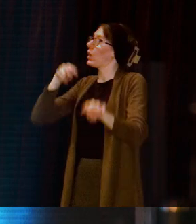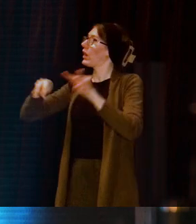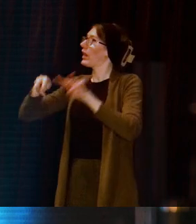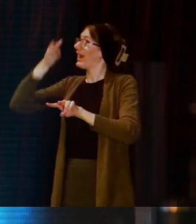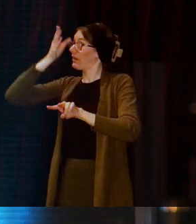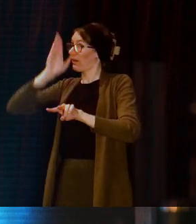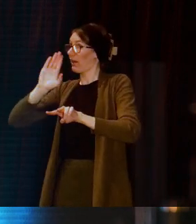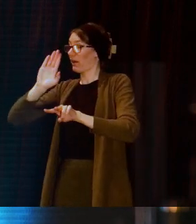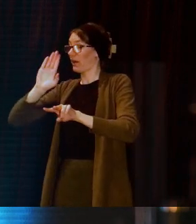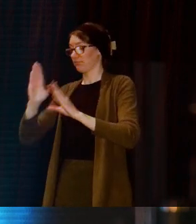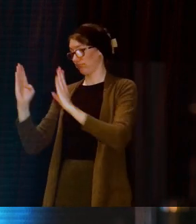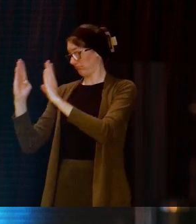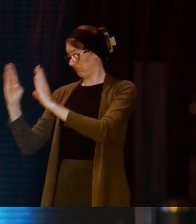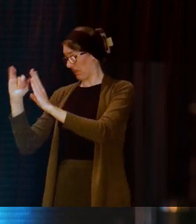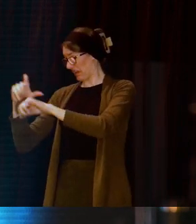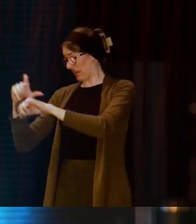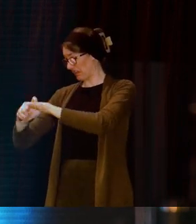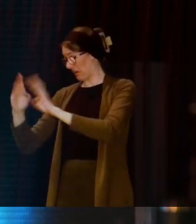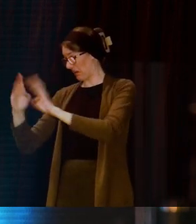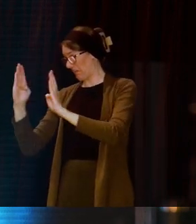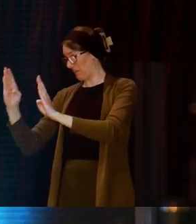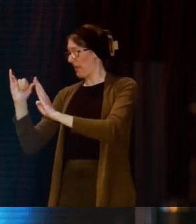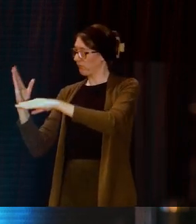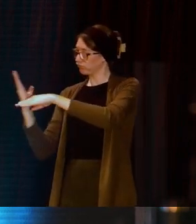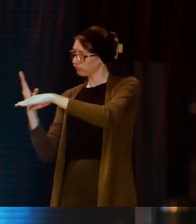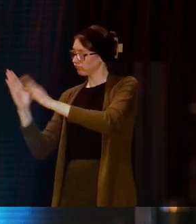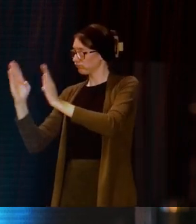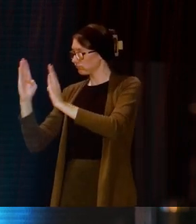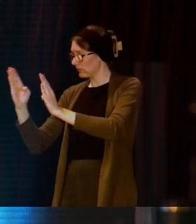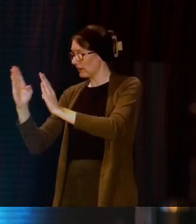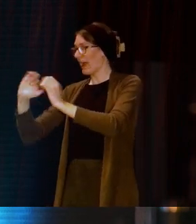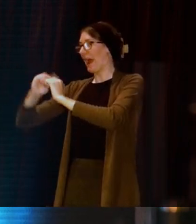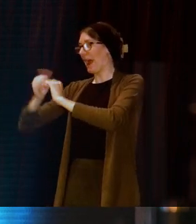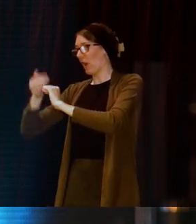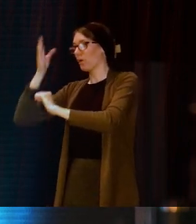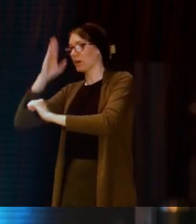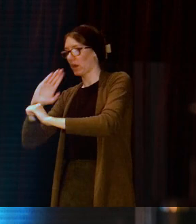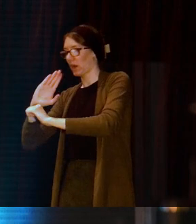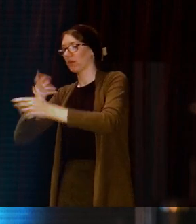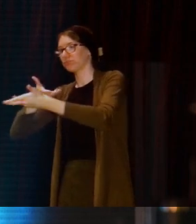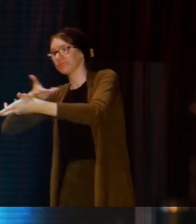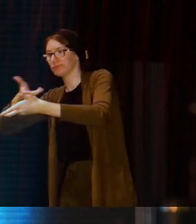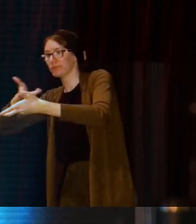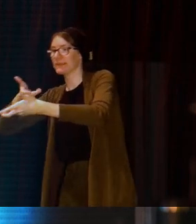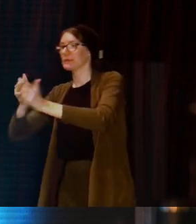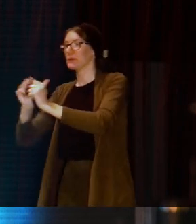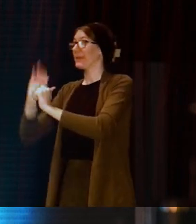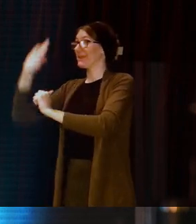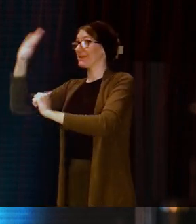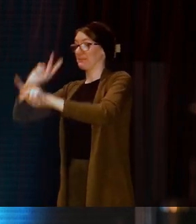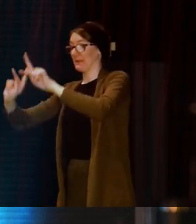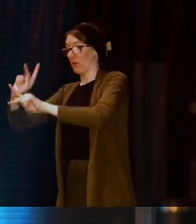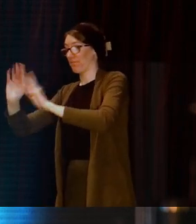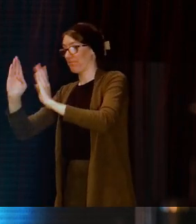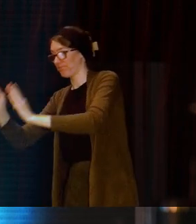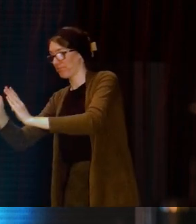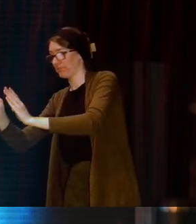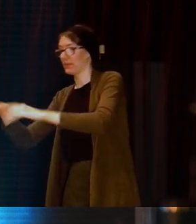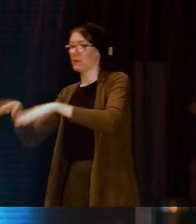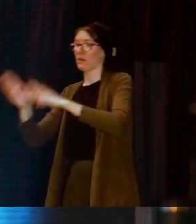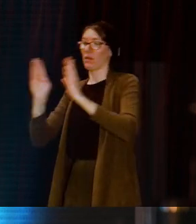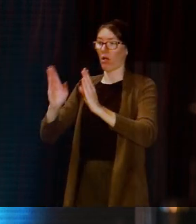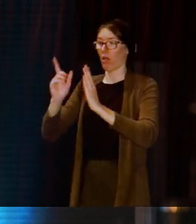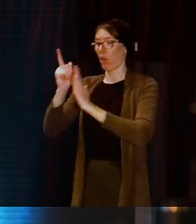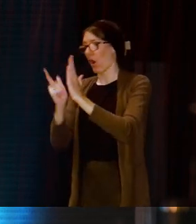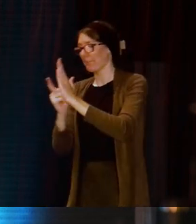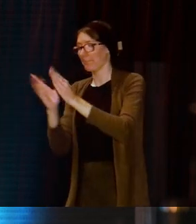that time and in that era. So there's a period where God is dealing with his people under conscience. There's a time where God is dealing with his people under law.